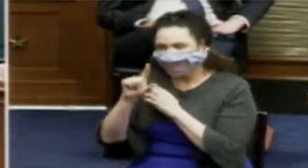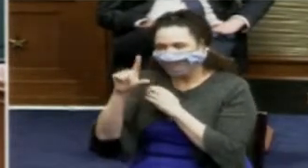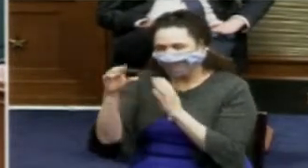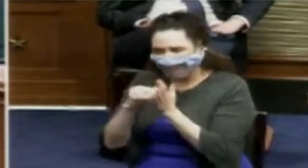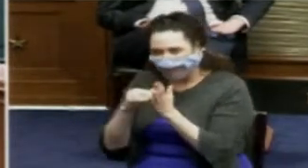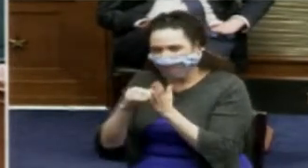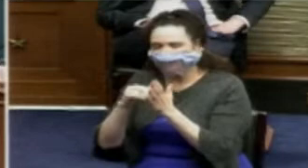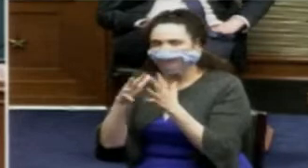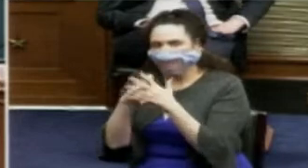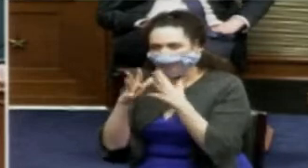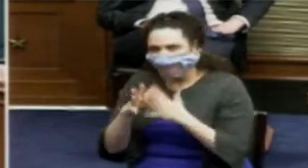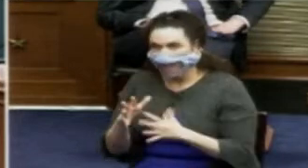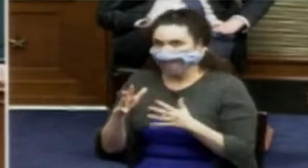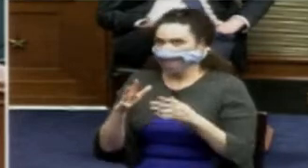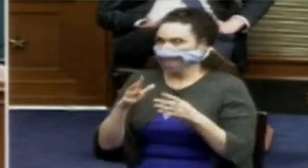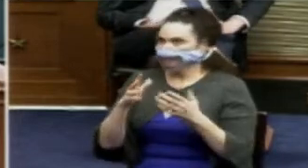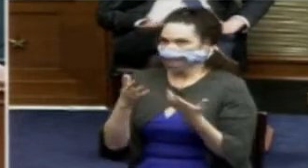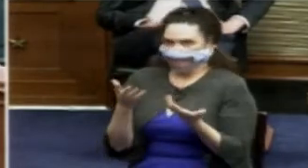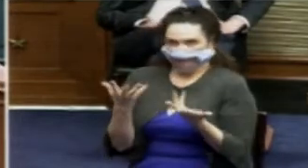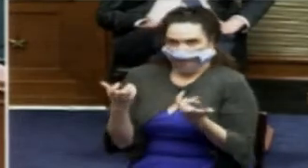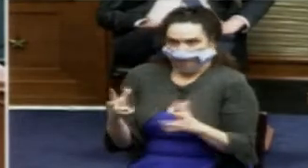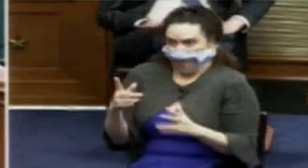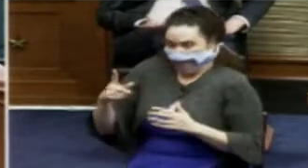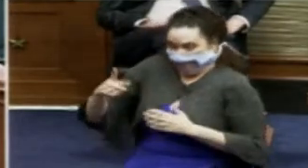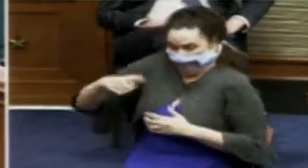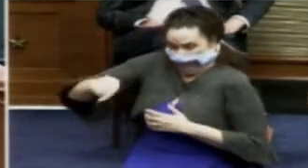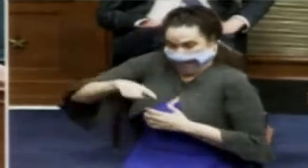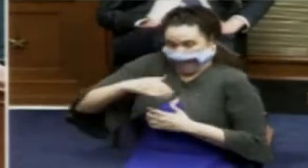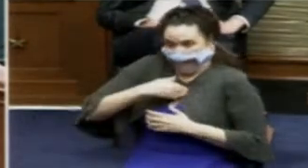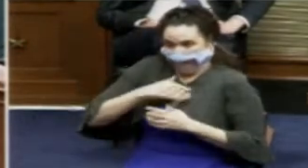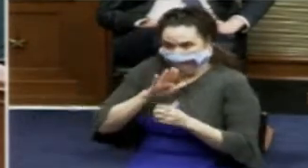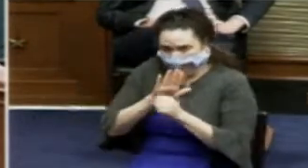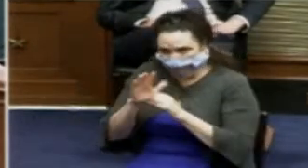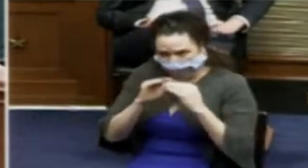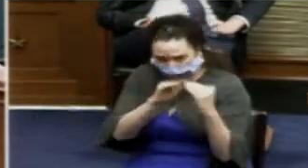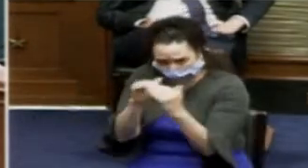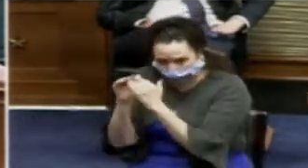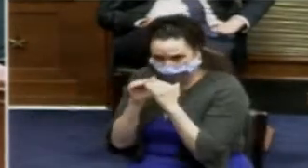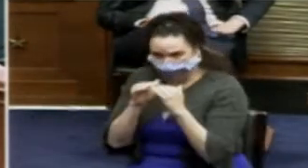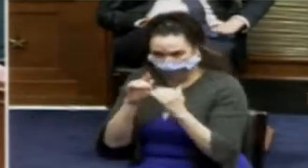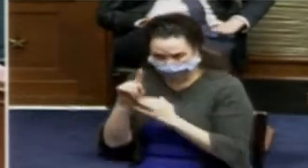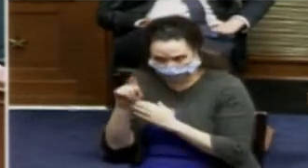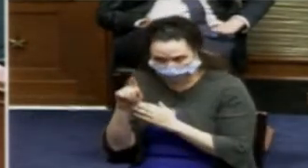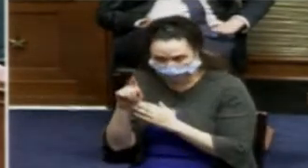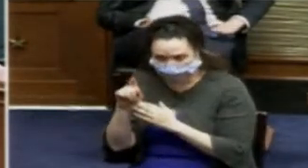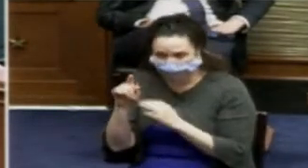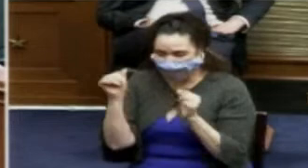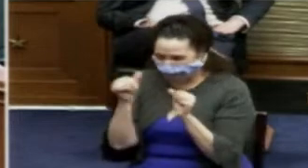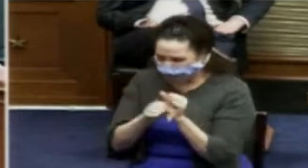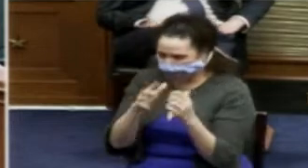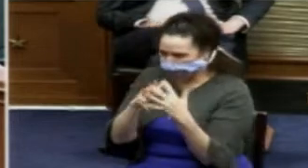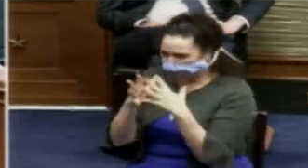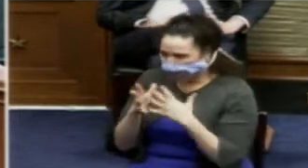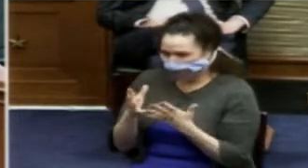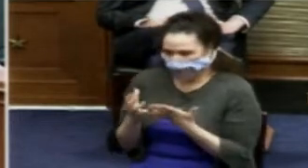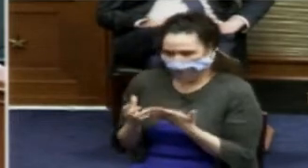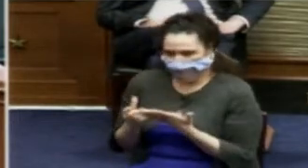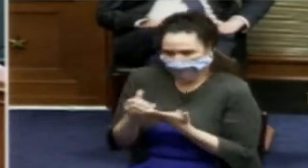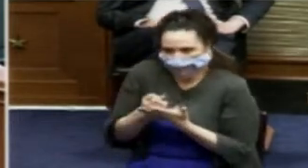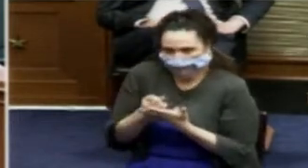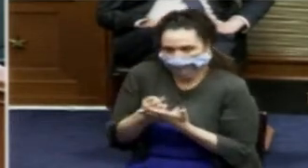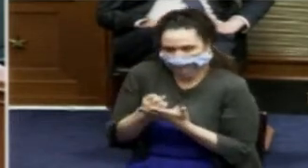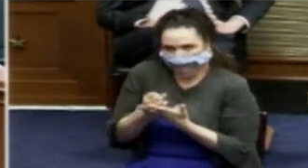equality in our democracy. Every American deserves a voice in